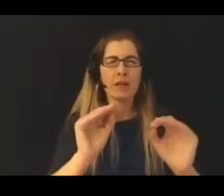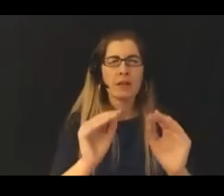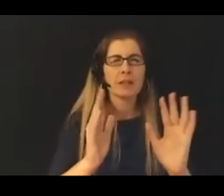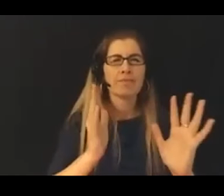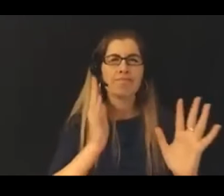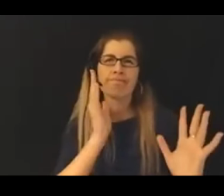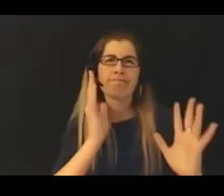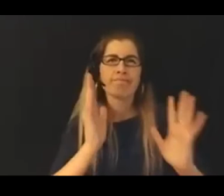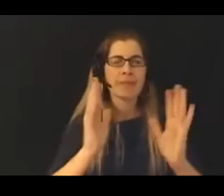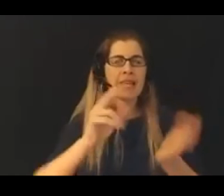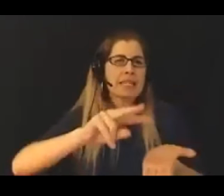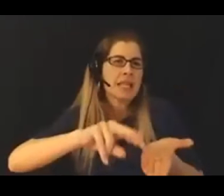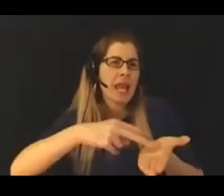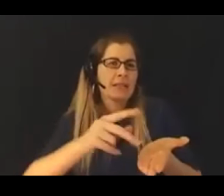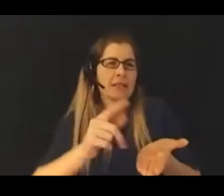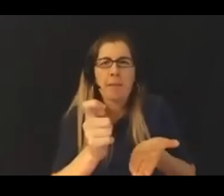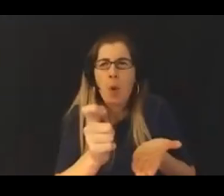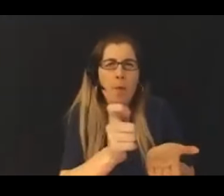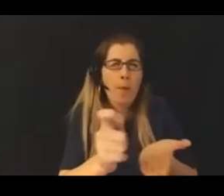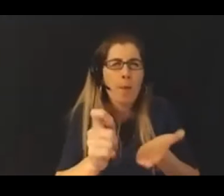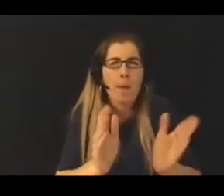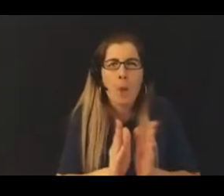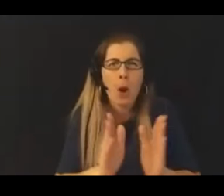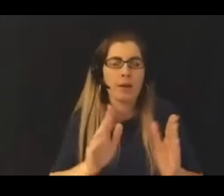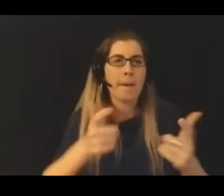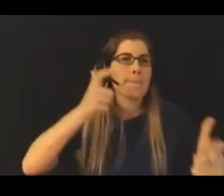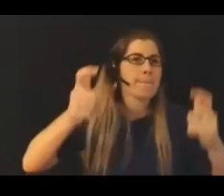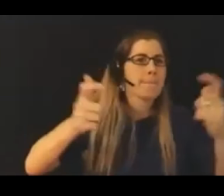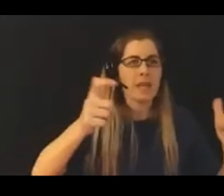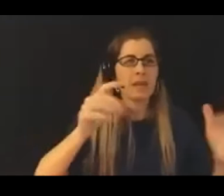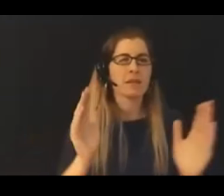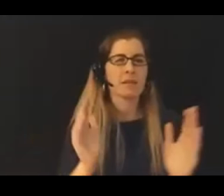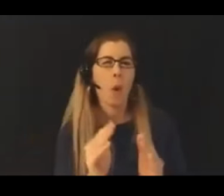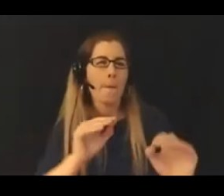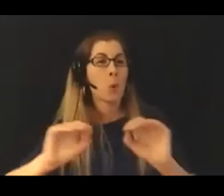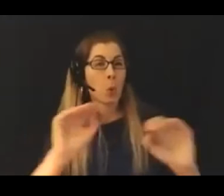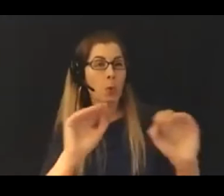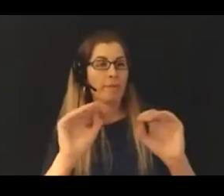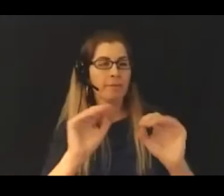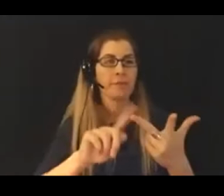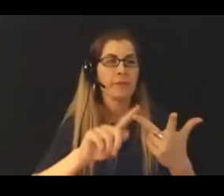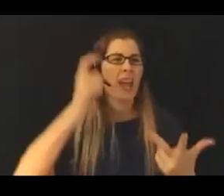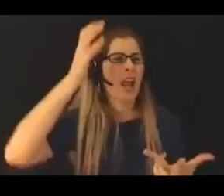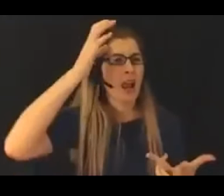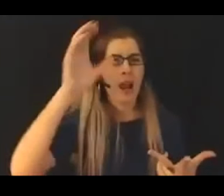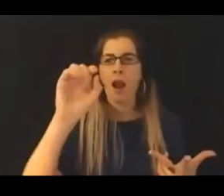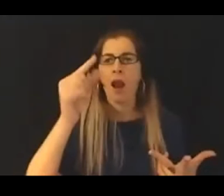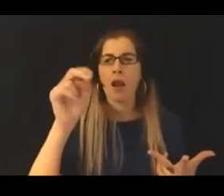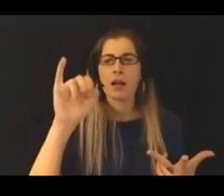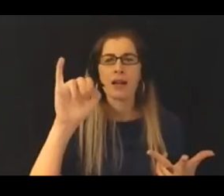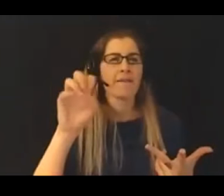if I'm dancing, right? So from fine tune to big gross motor movements. The cognitive piece comes in when we're doing